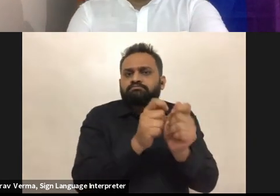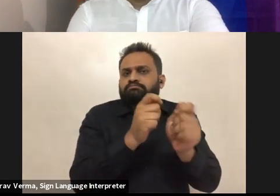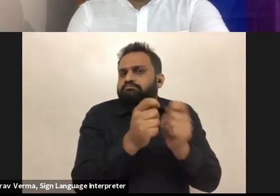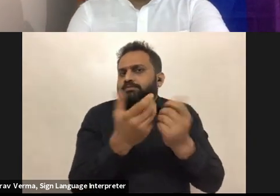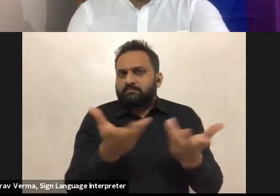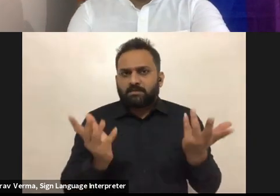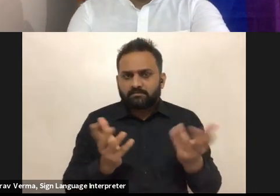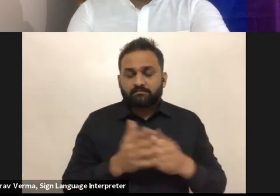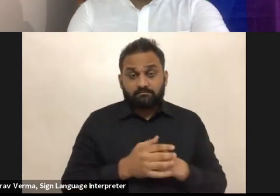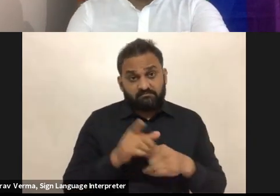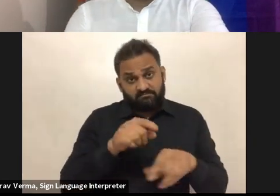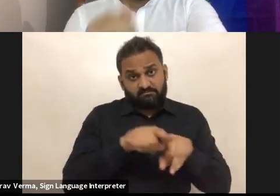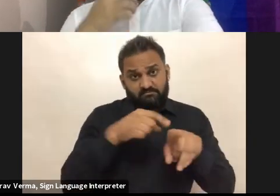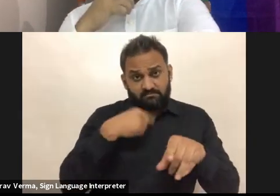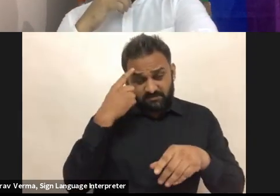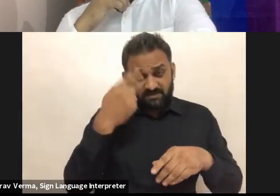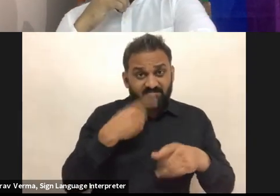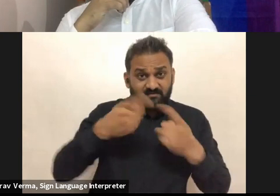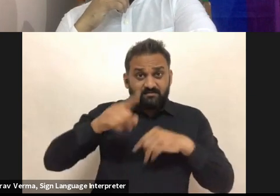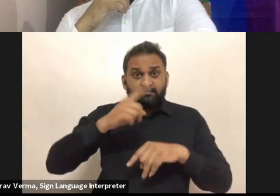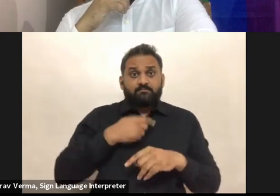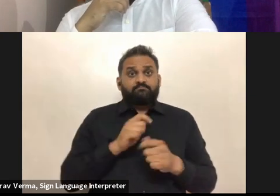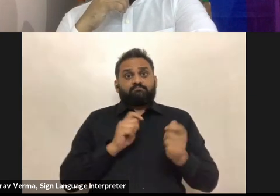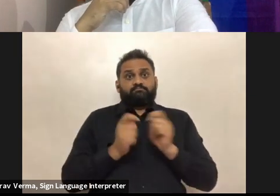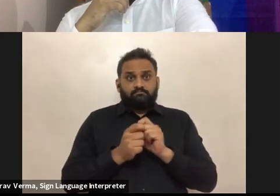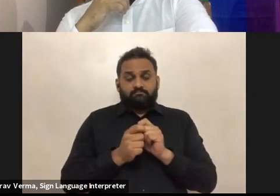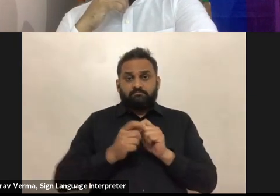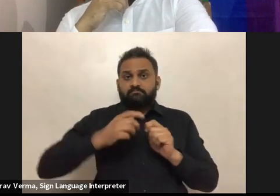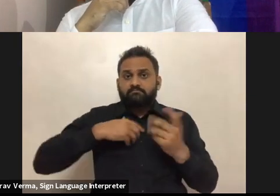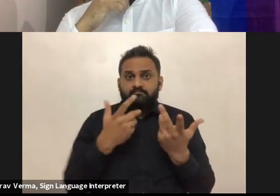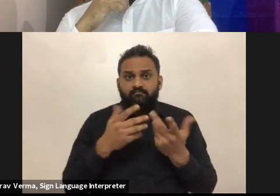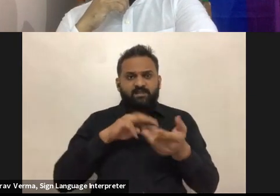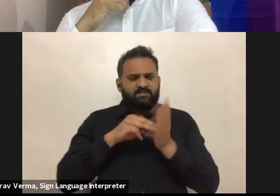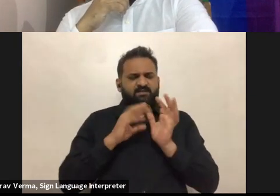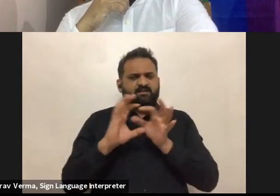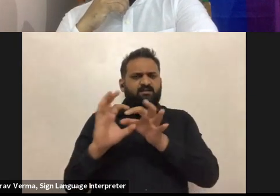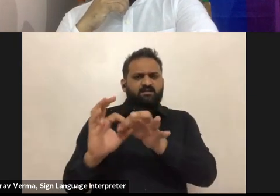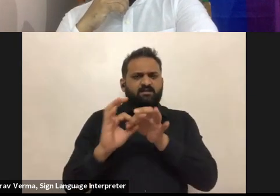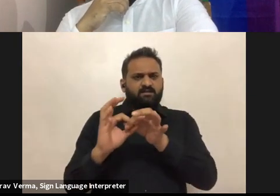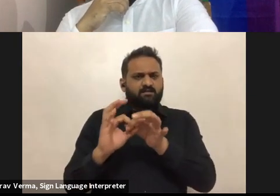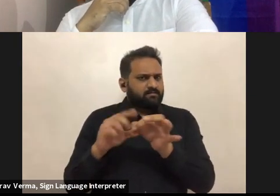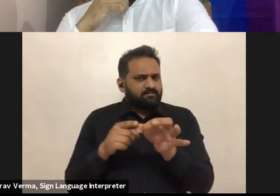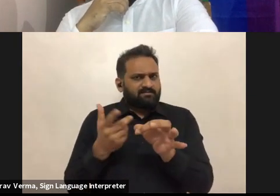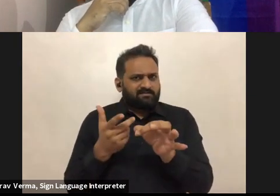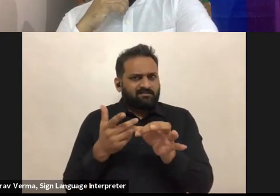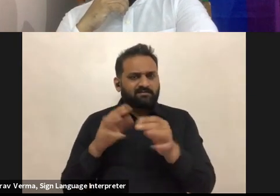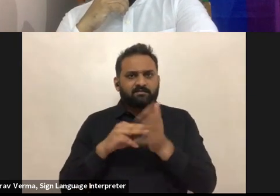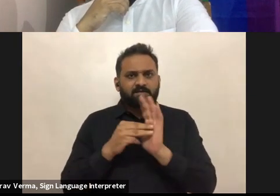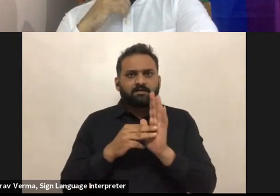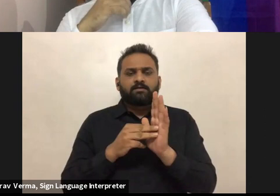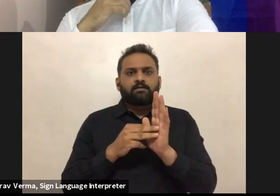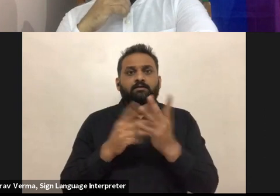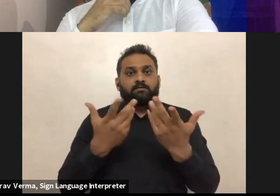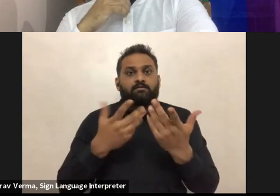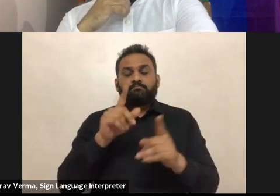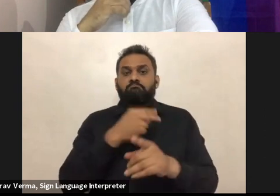even like when we think about transness and how that relates to like physical space and like in medical,